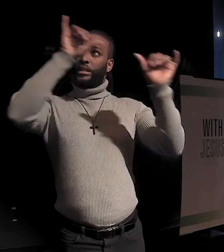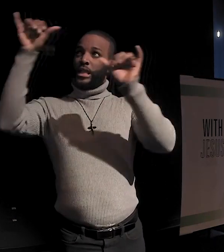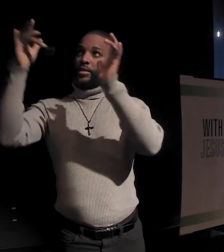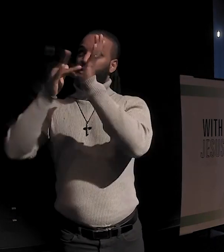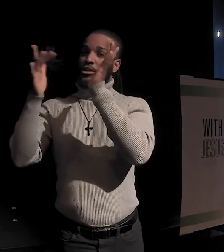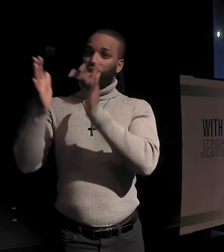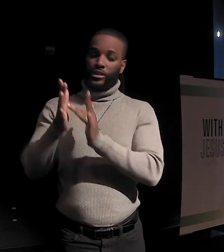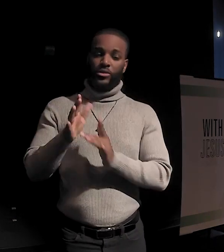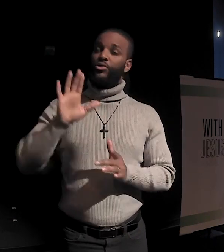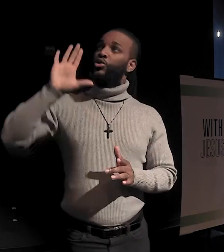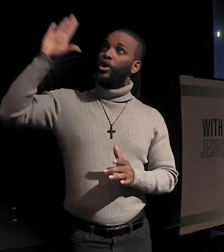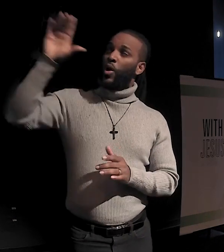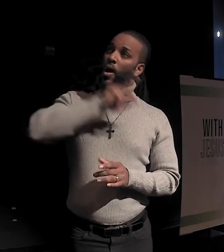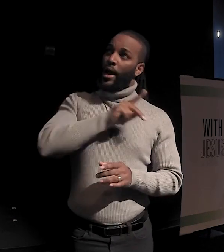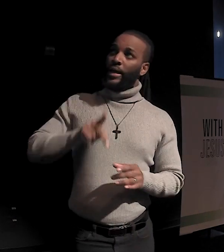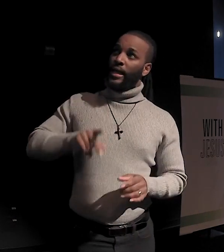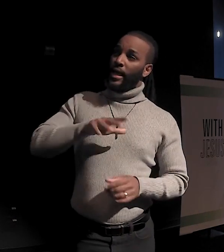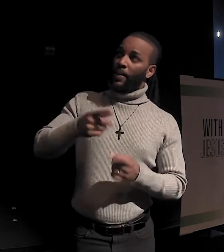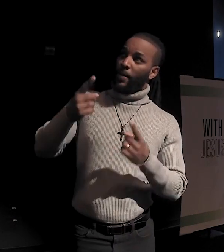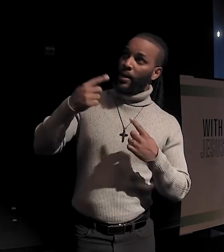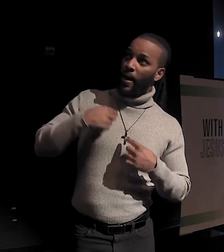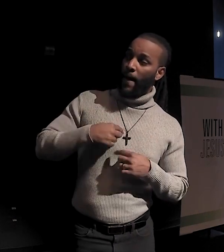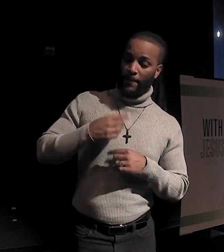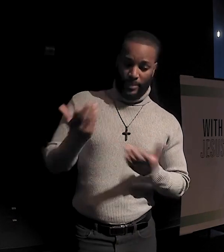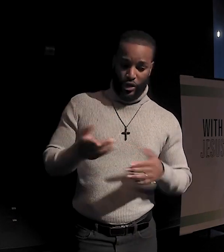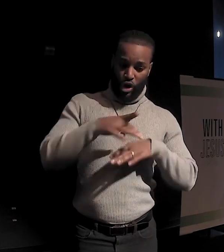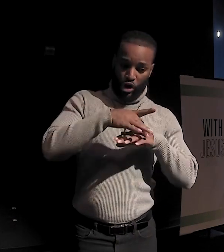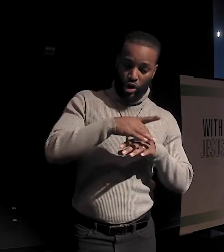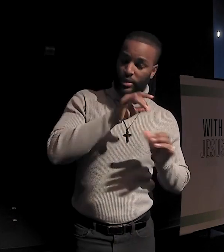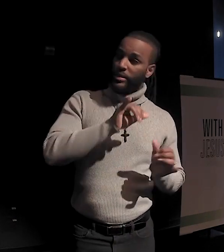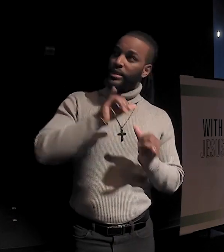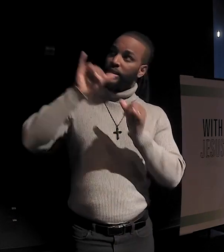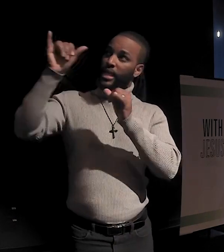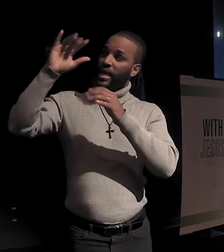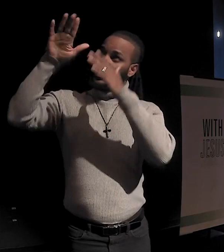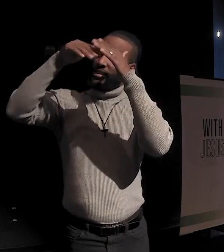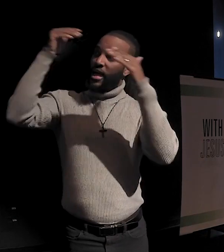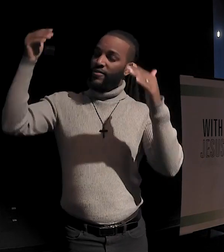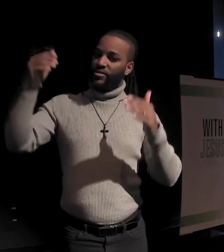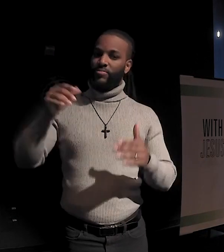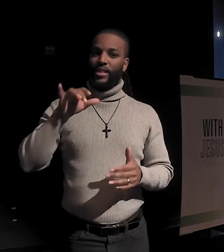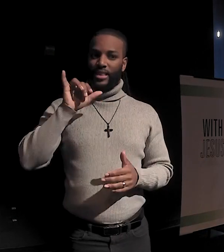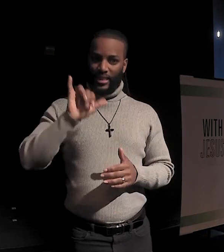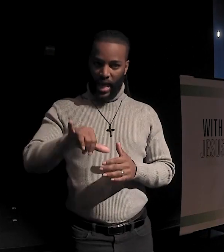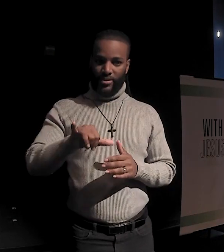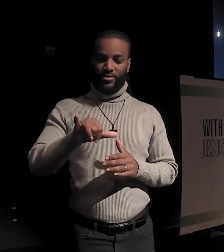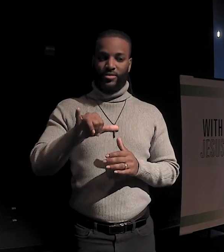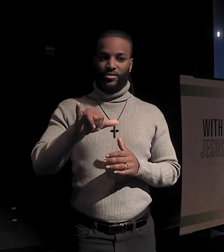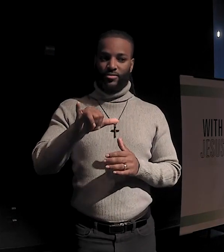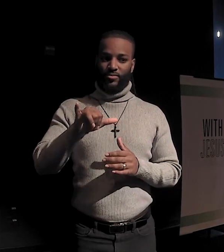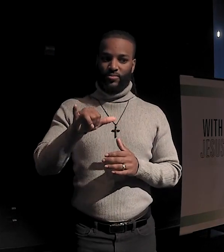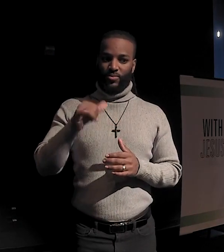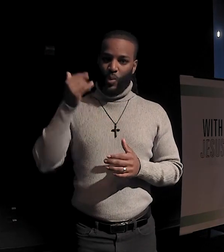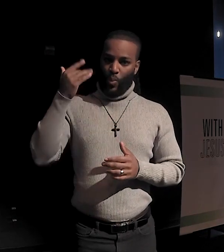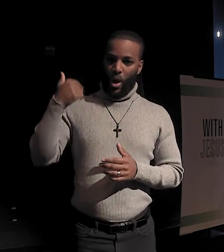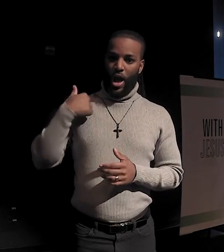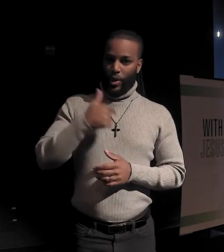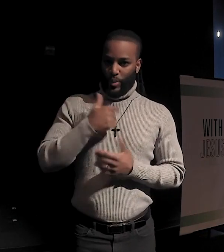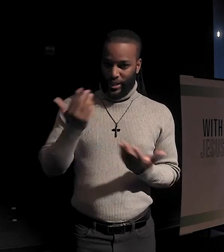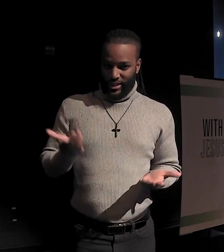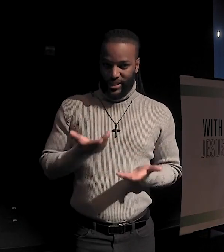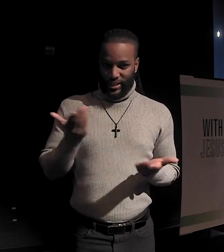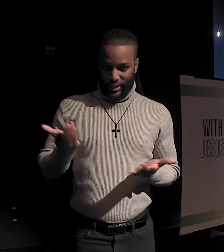your kingdom come, your will be done on earth as it is in heaven. And that's the very heart cry of why we do what